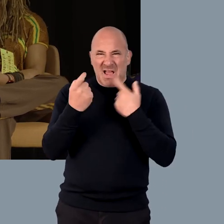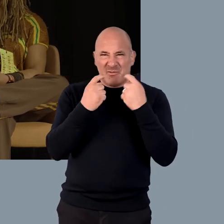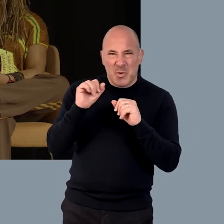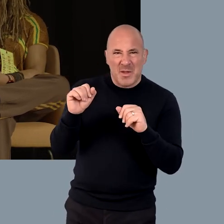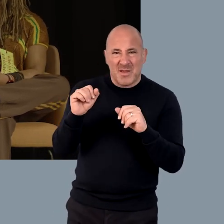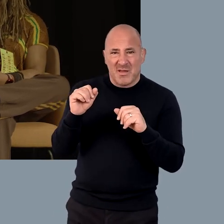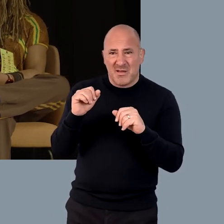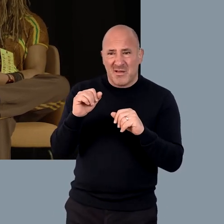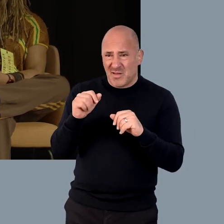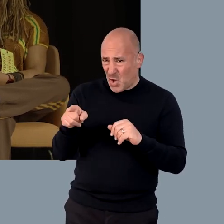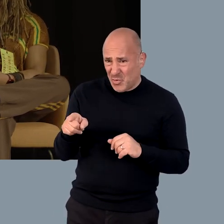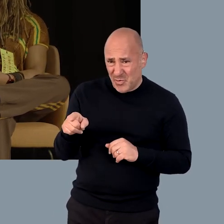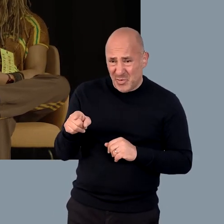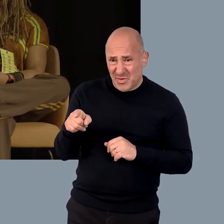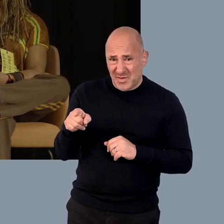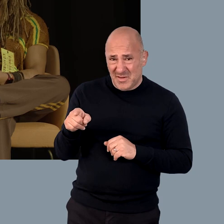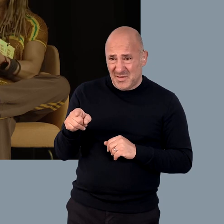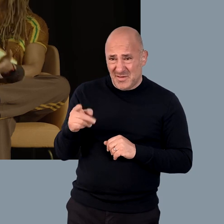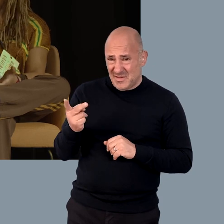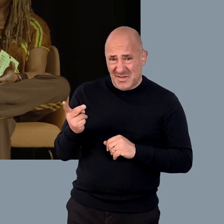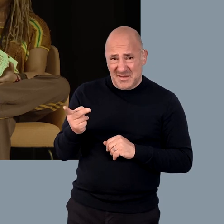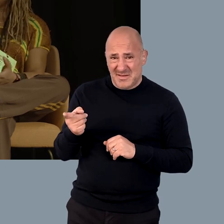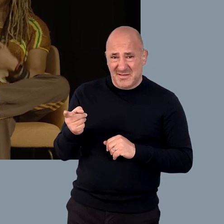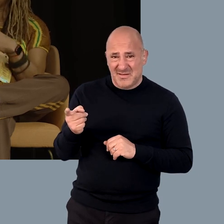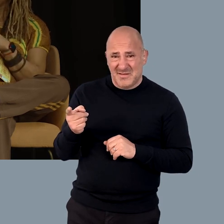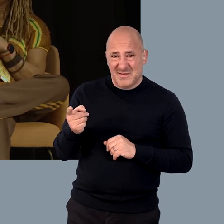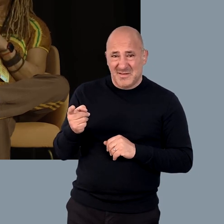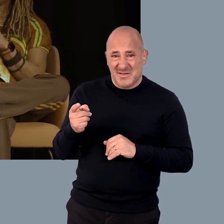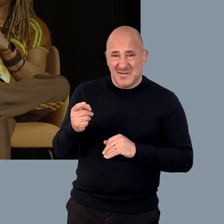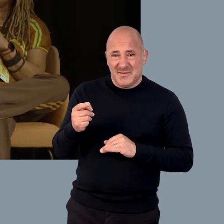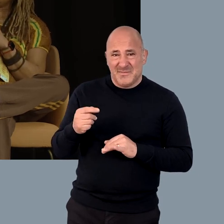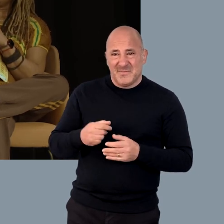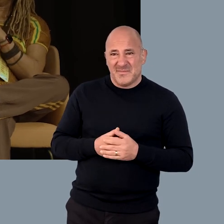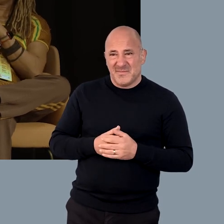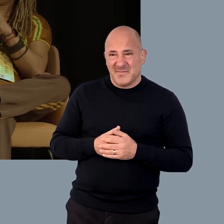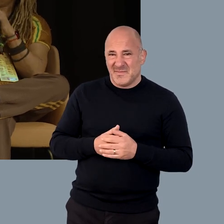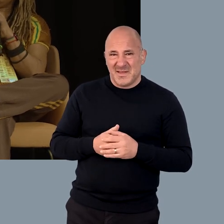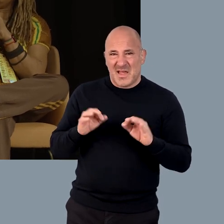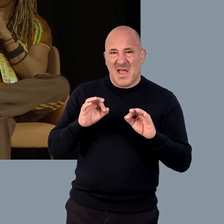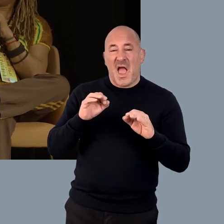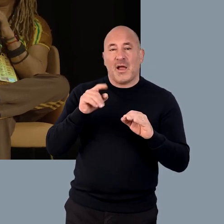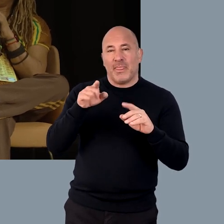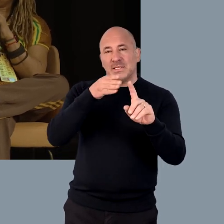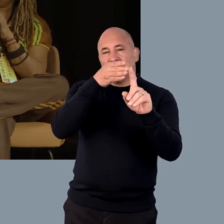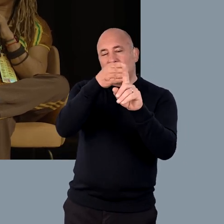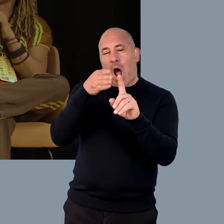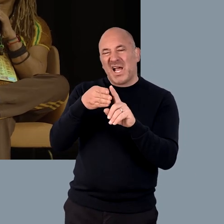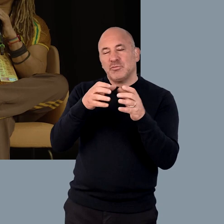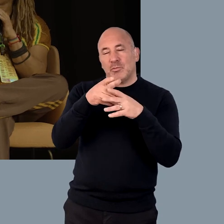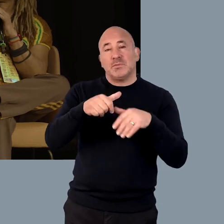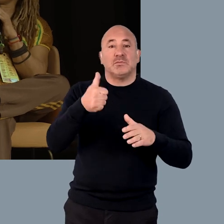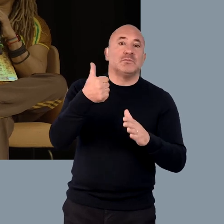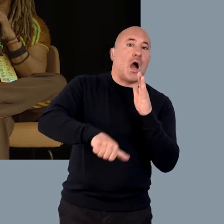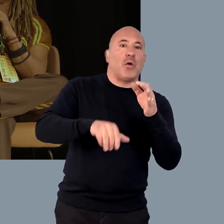you must be finding that with your with with are you not both finding that but it does it not go beyond even the